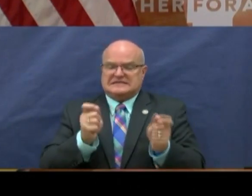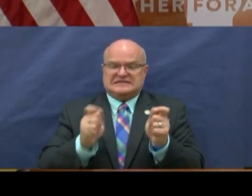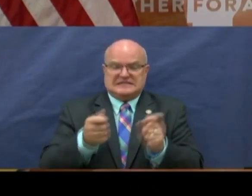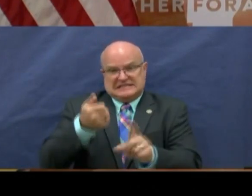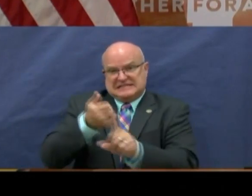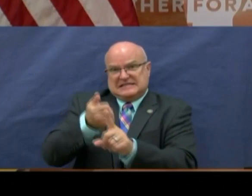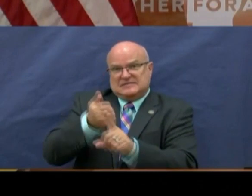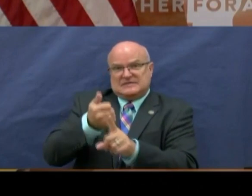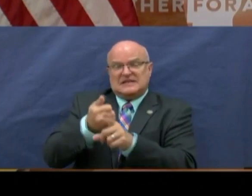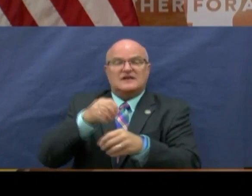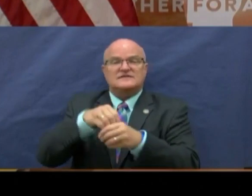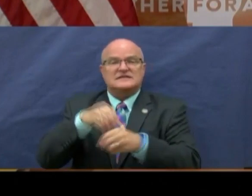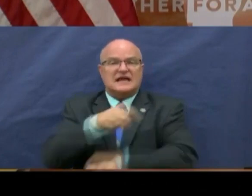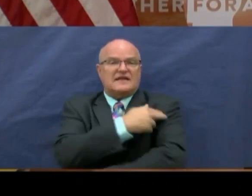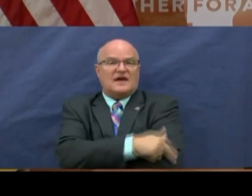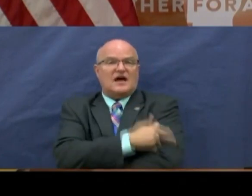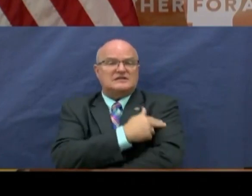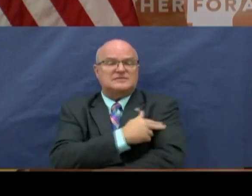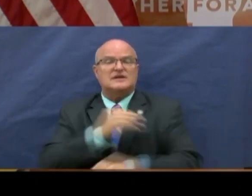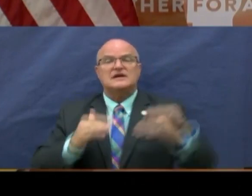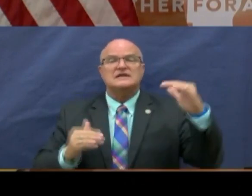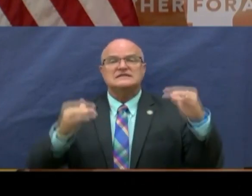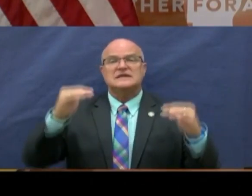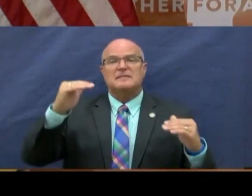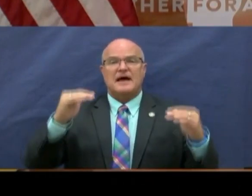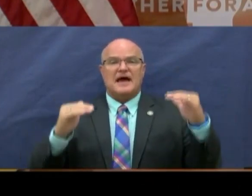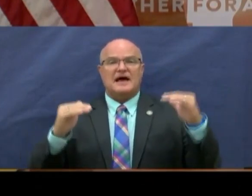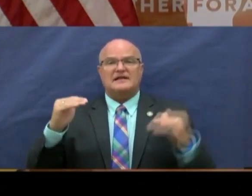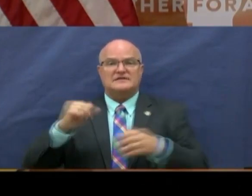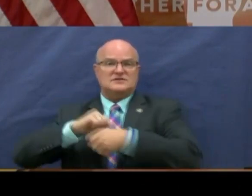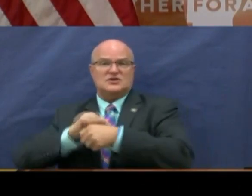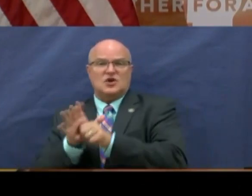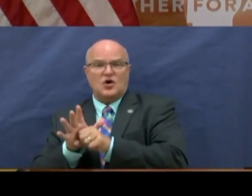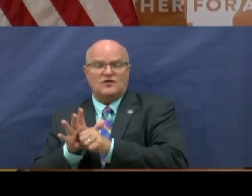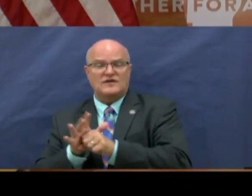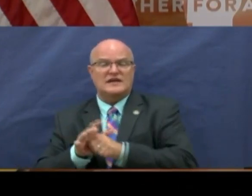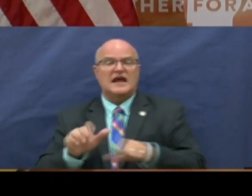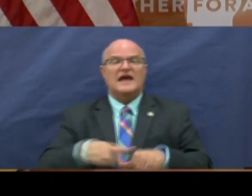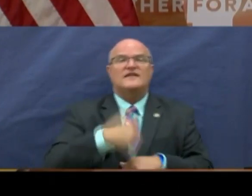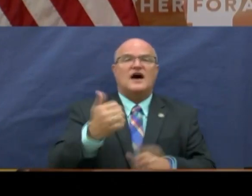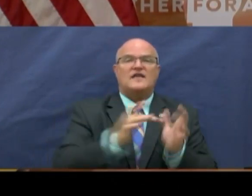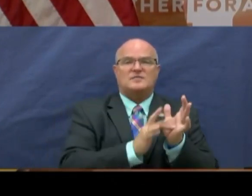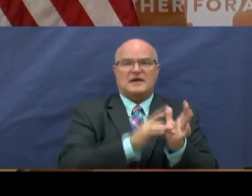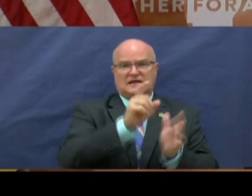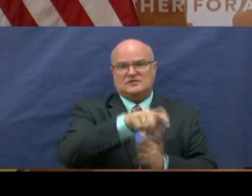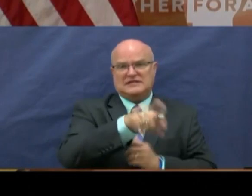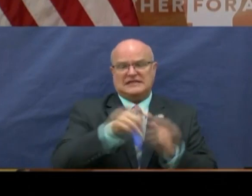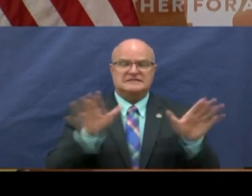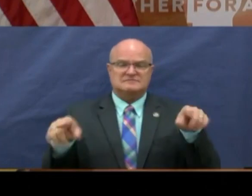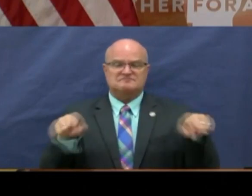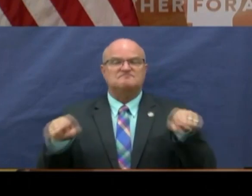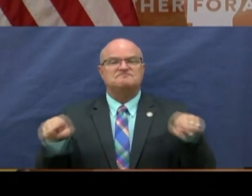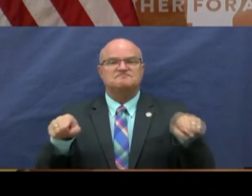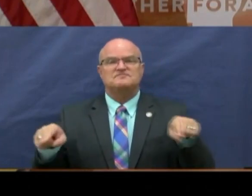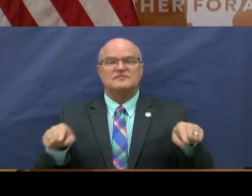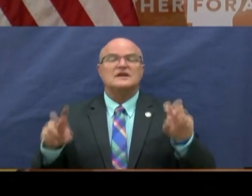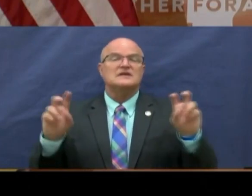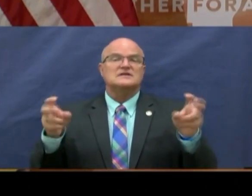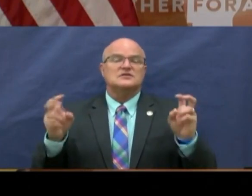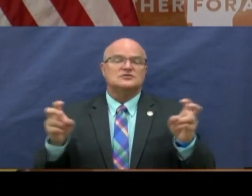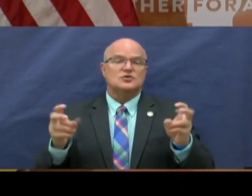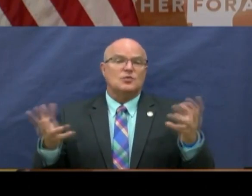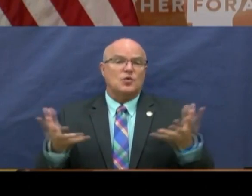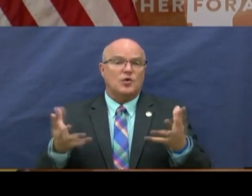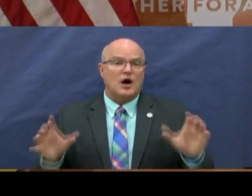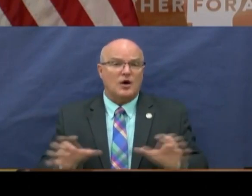their hospitals to balance their COVID patients and their other medical needs. In terms of what